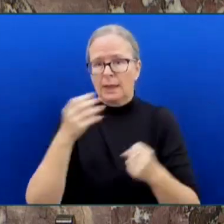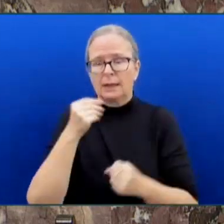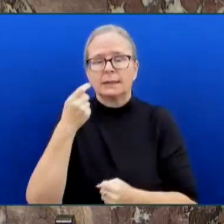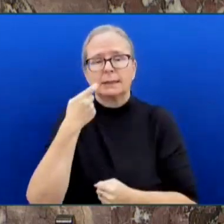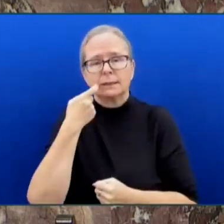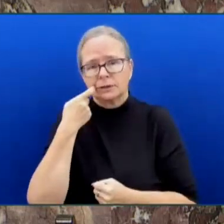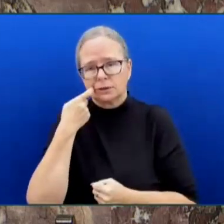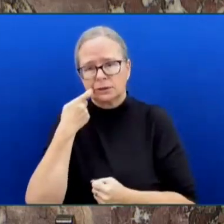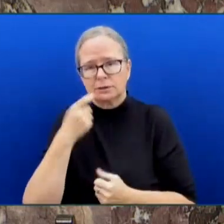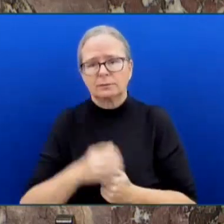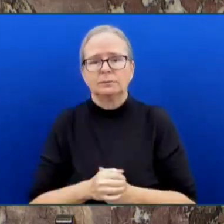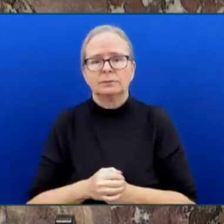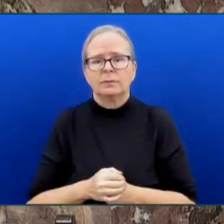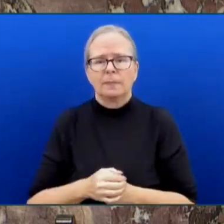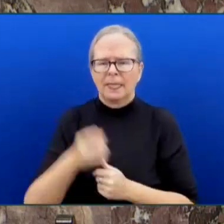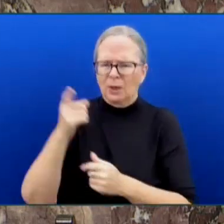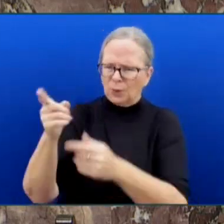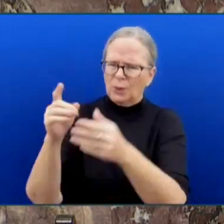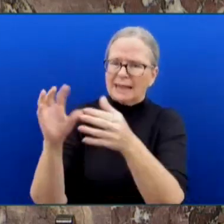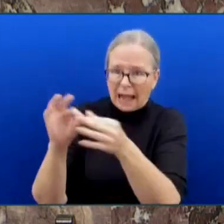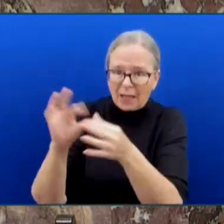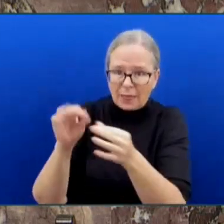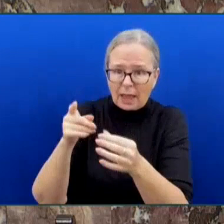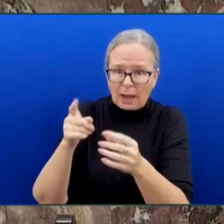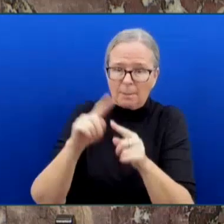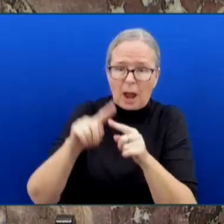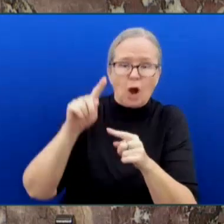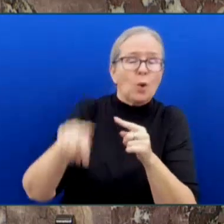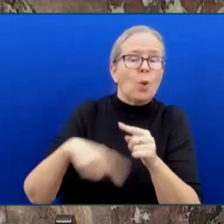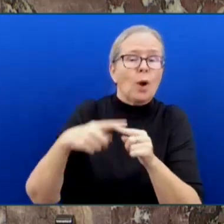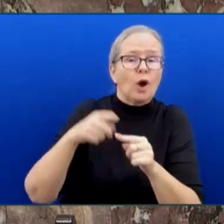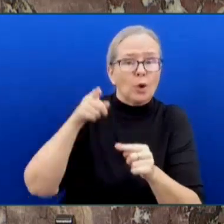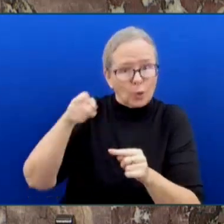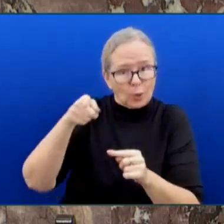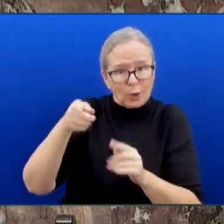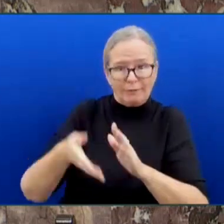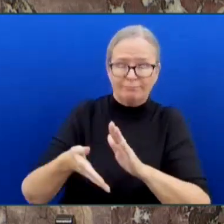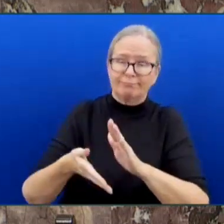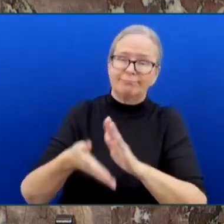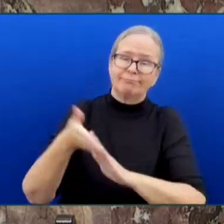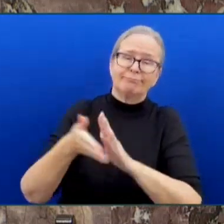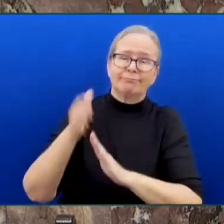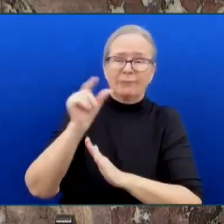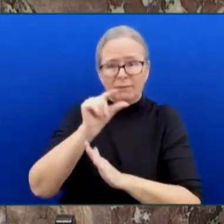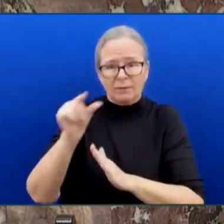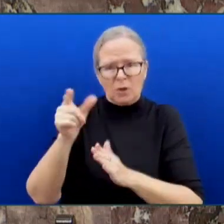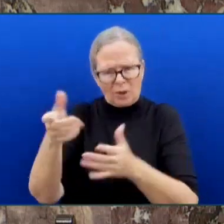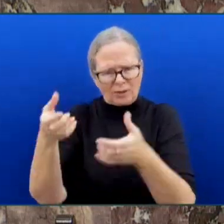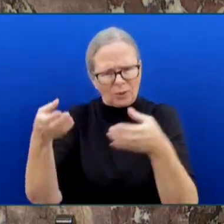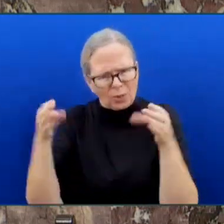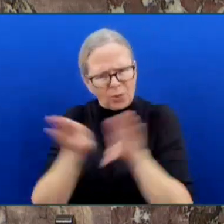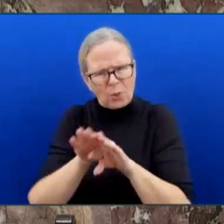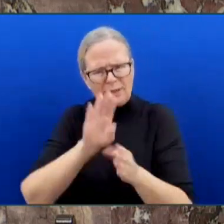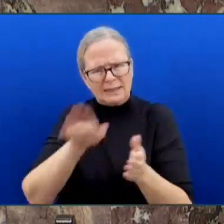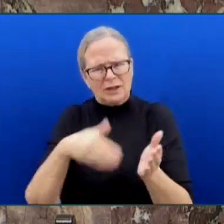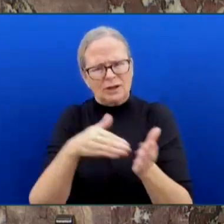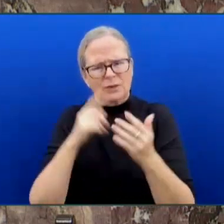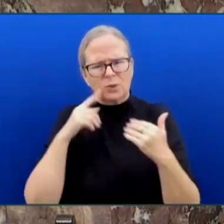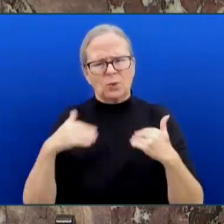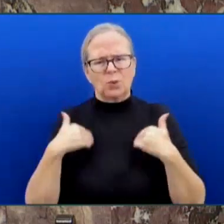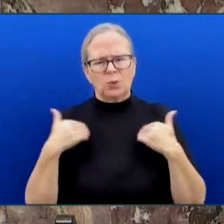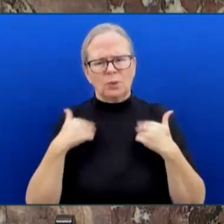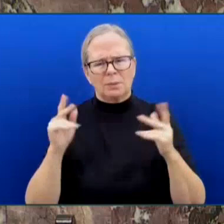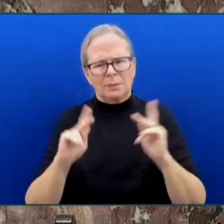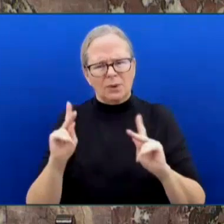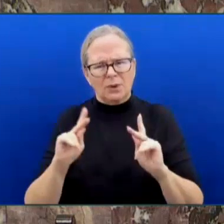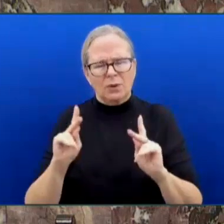in Chilliwack when they were on this side of the House to talk about access that children and youth need, that access